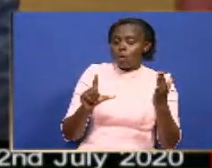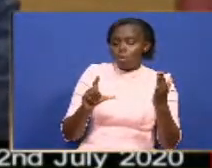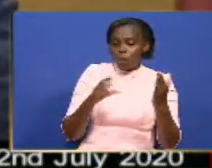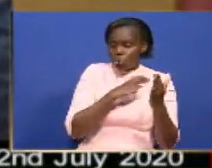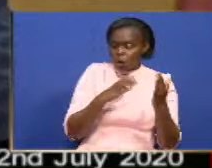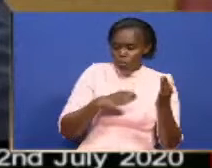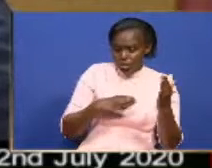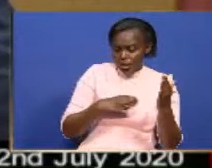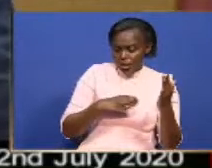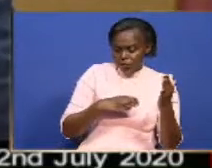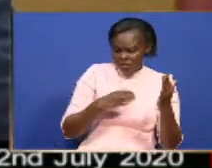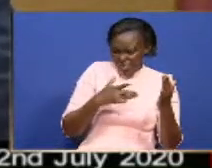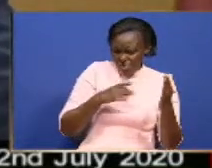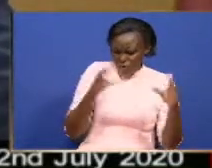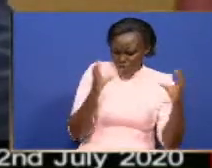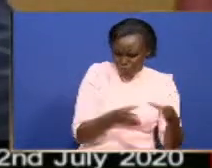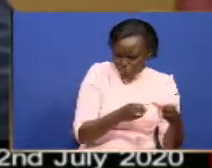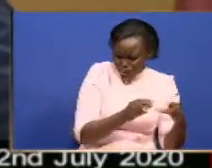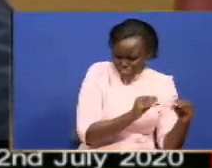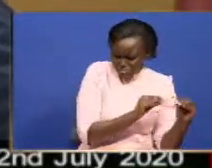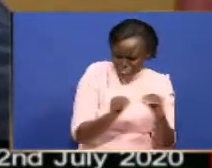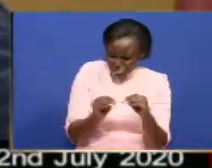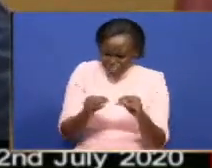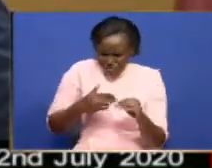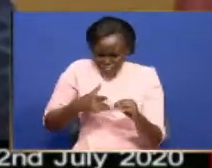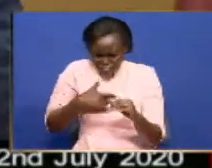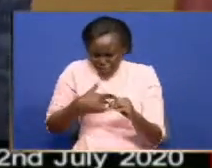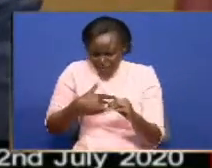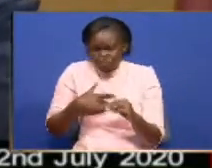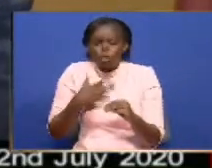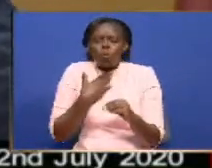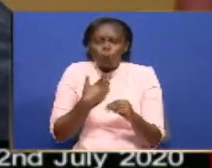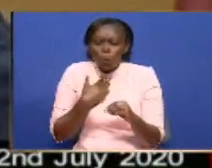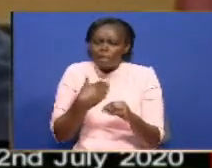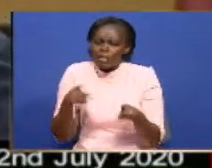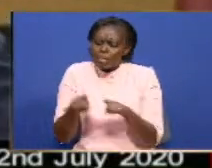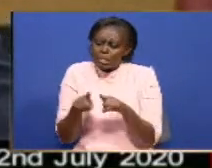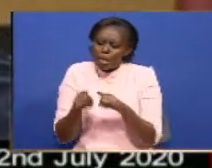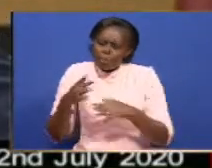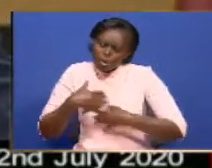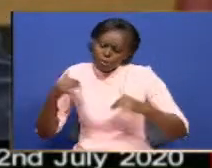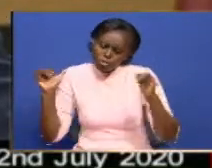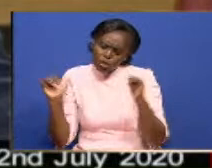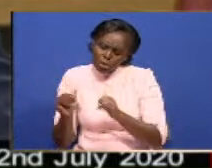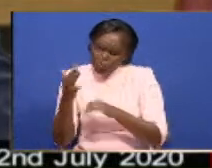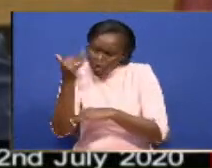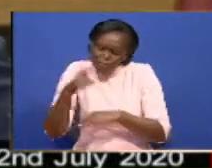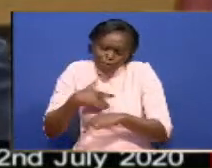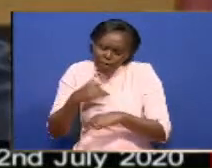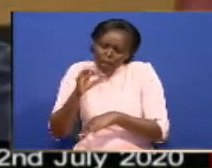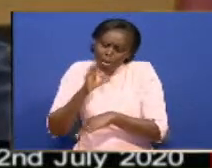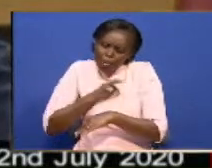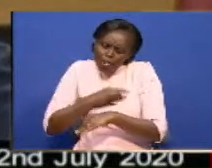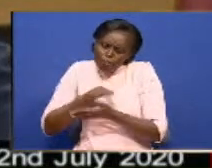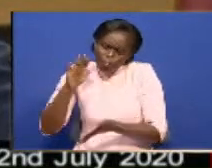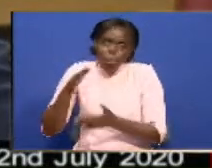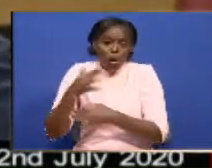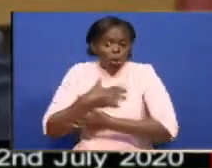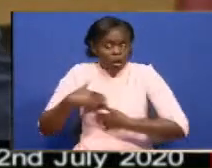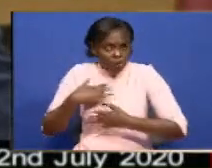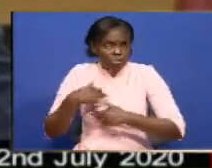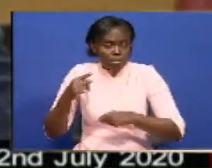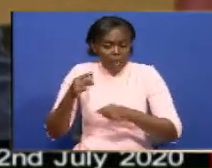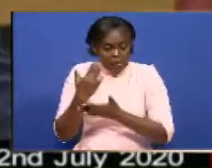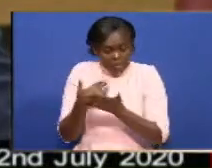refugees so that they can benefit from some of these benefits. And basically what that is saying is that there are some of them who, when they come to